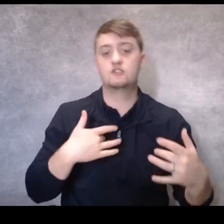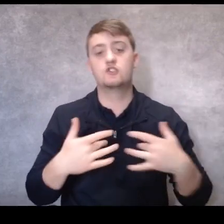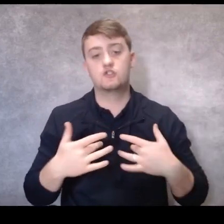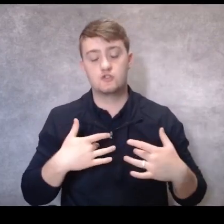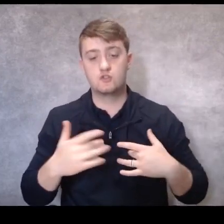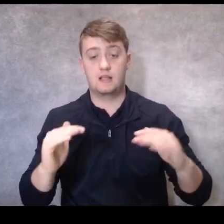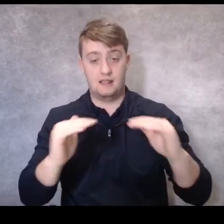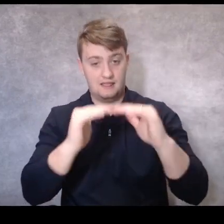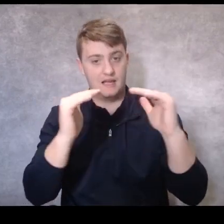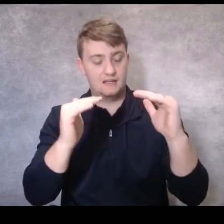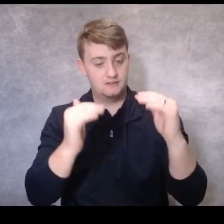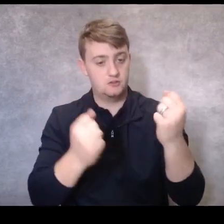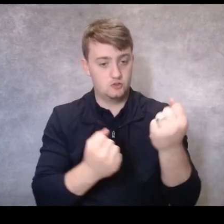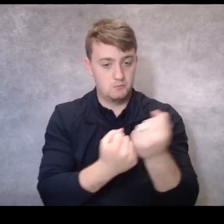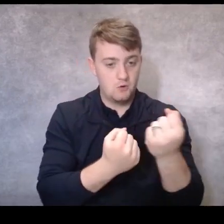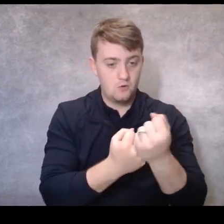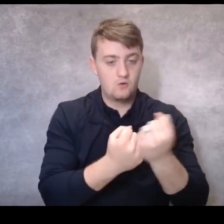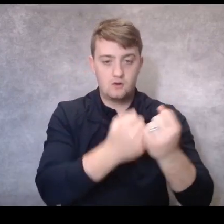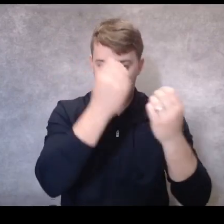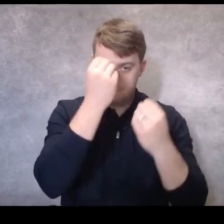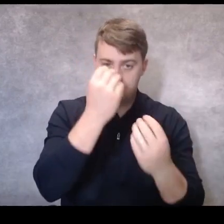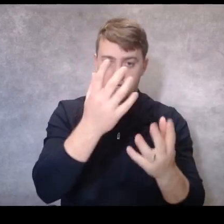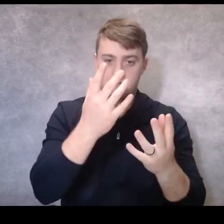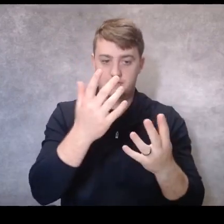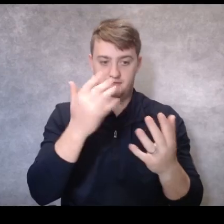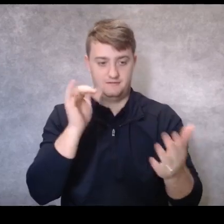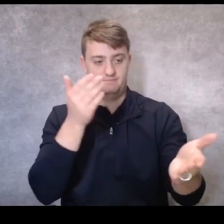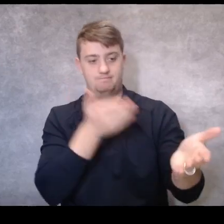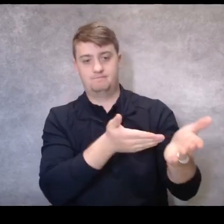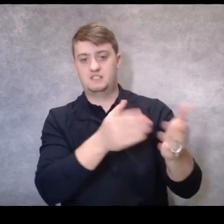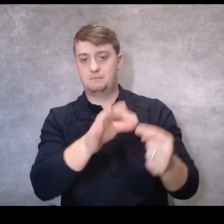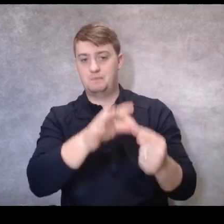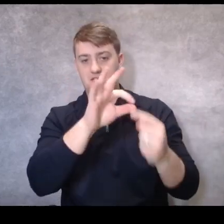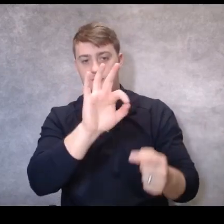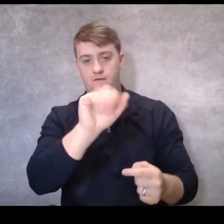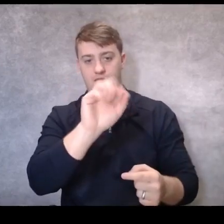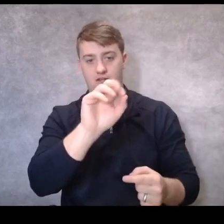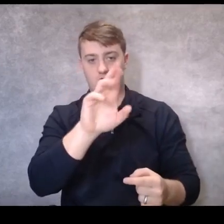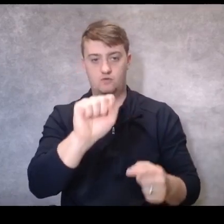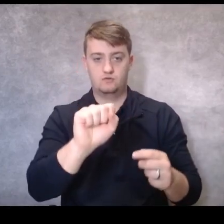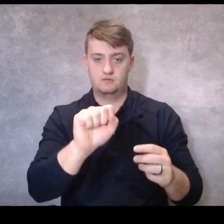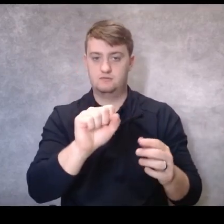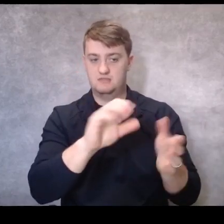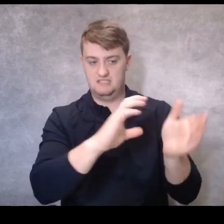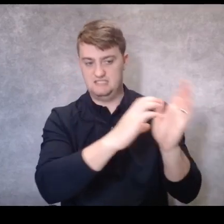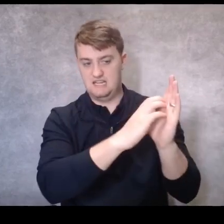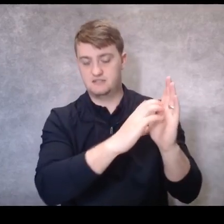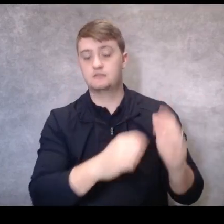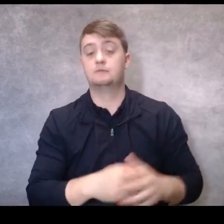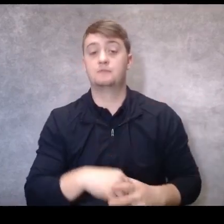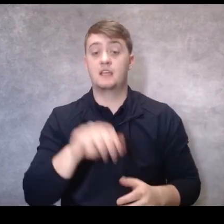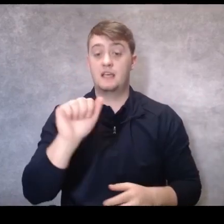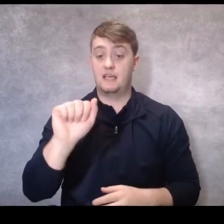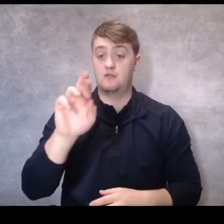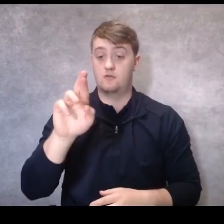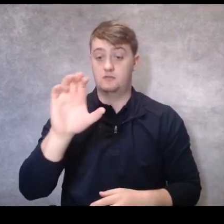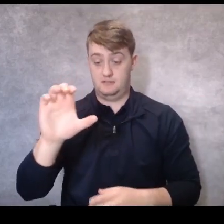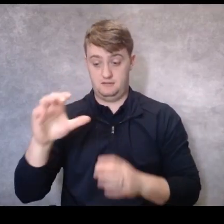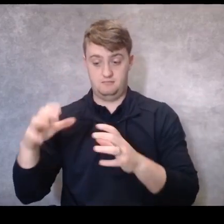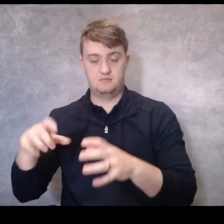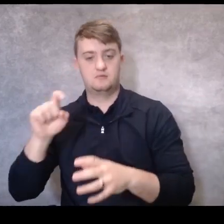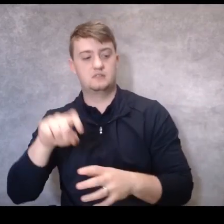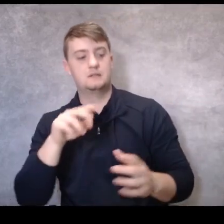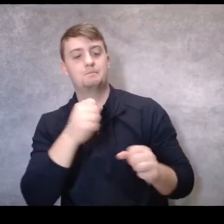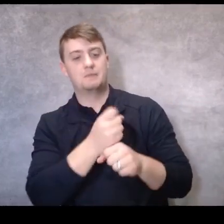or concerns align with and supports the information in the special factors section. The ARC should